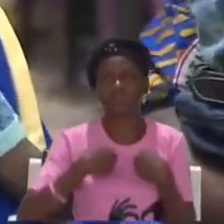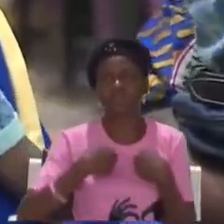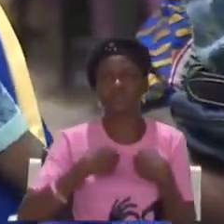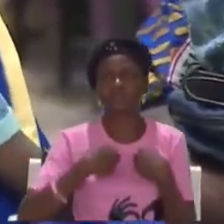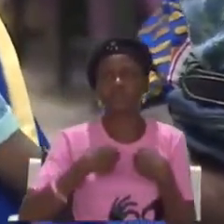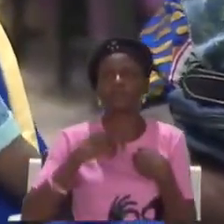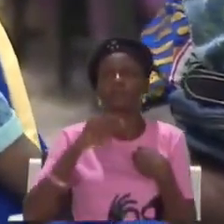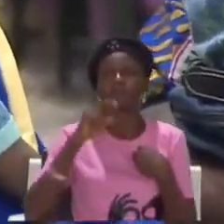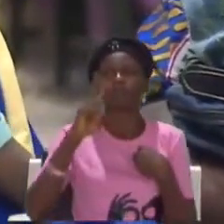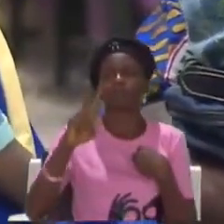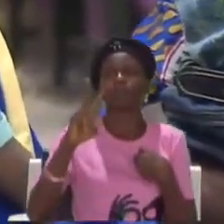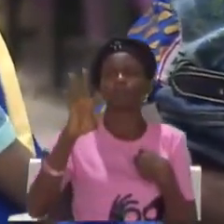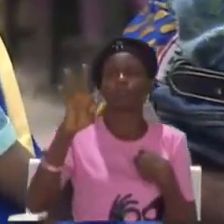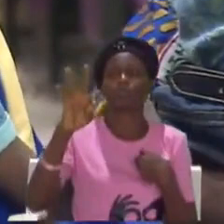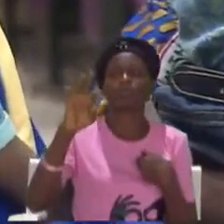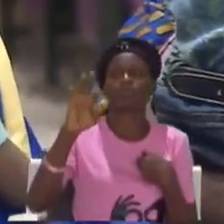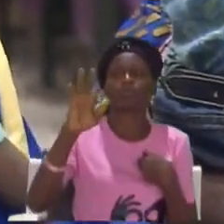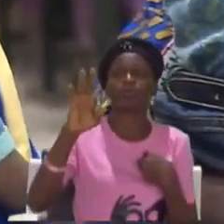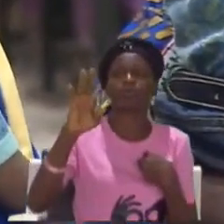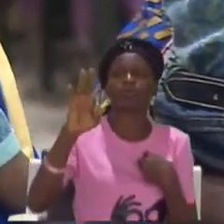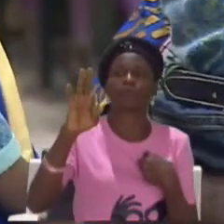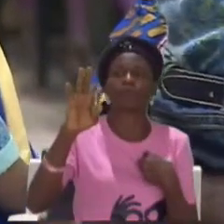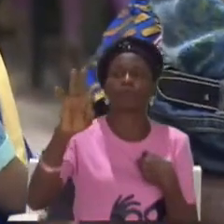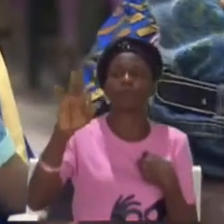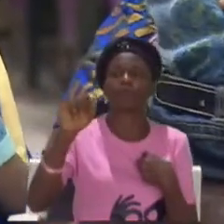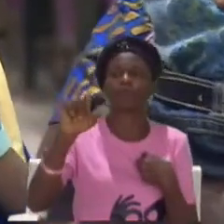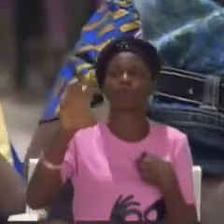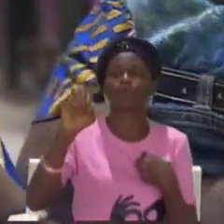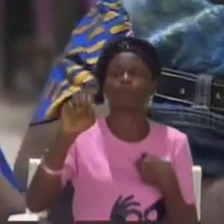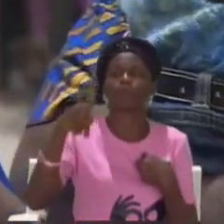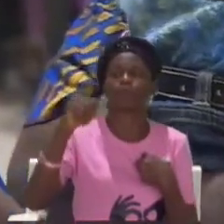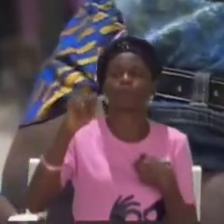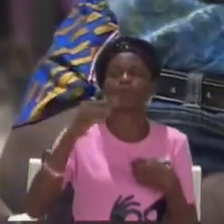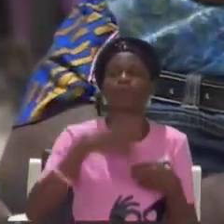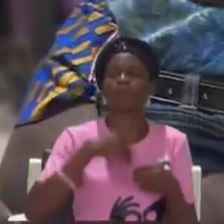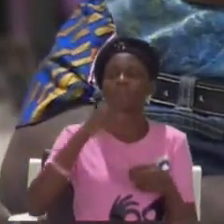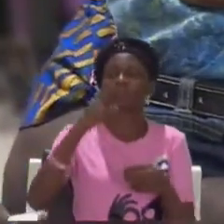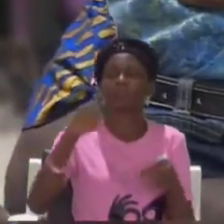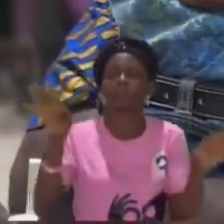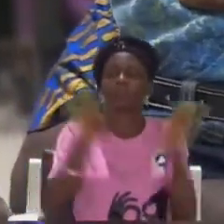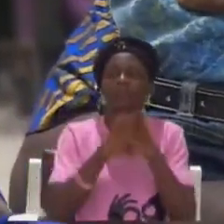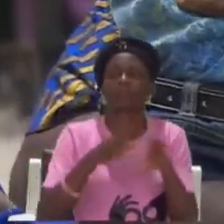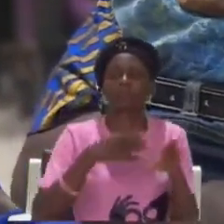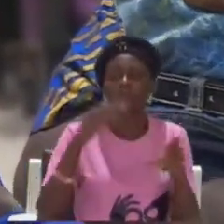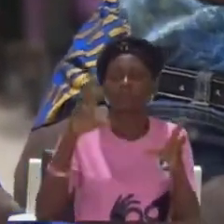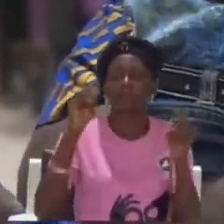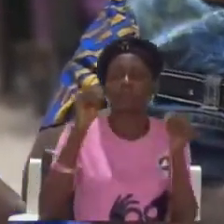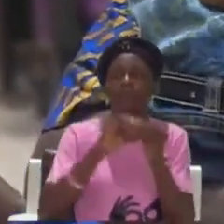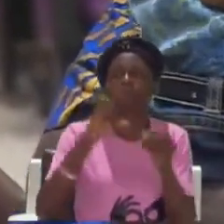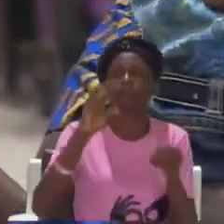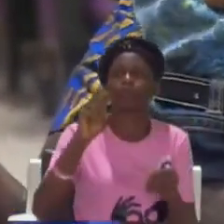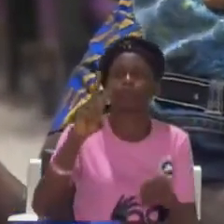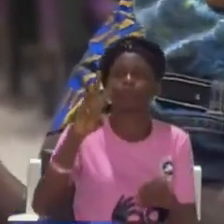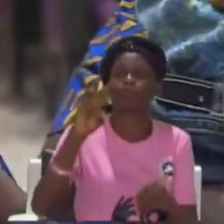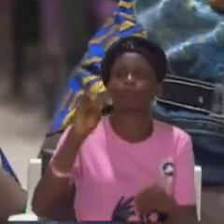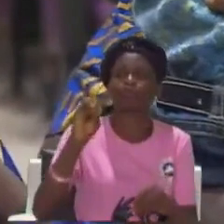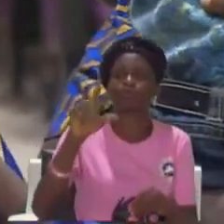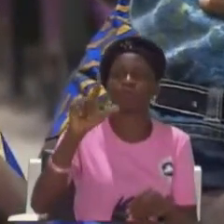fallopian, my tube has blocked, and I'm not ovulating anymore. I cried